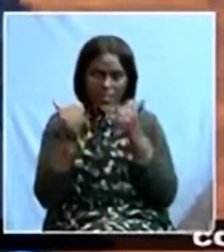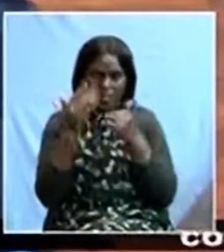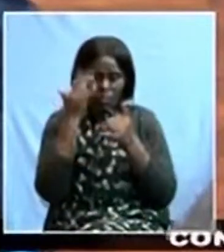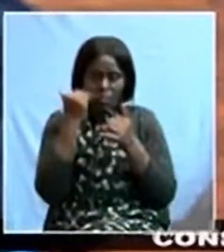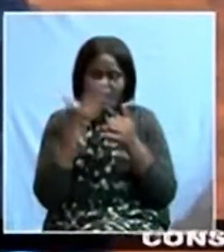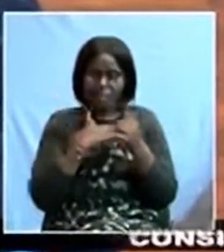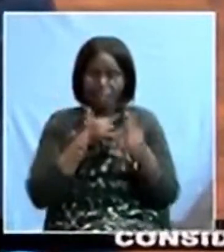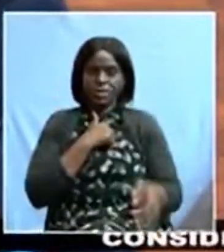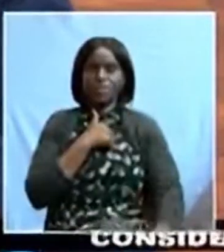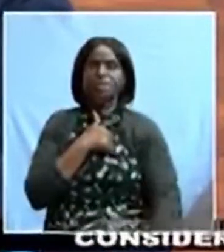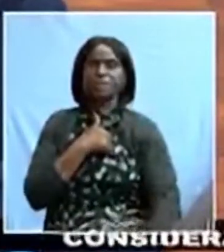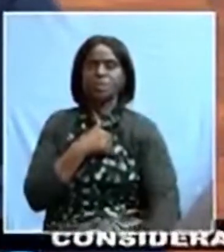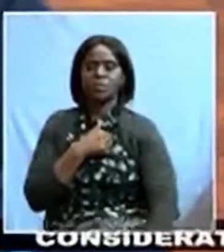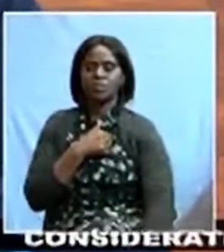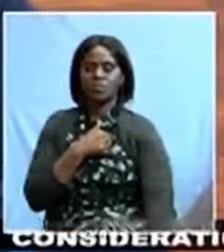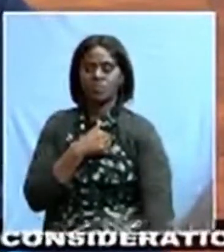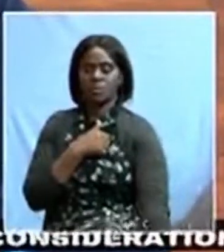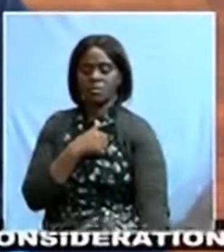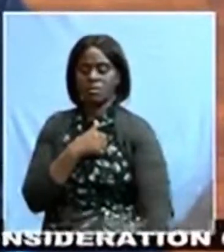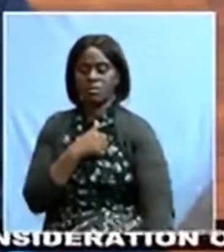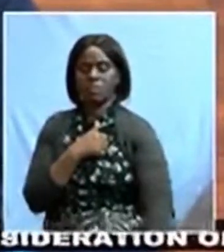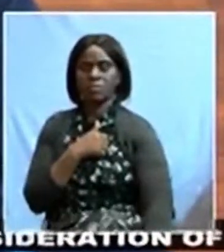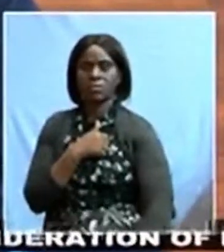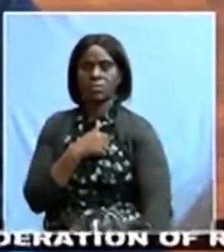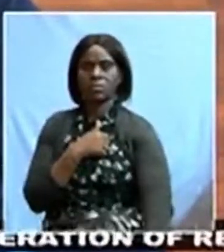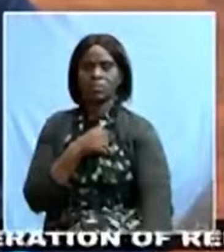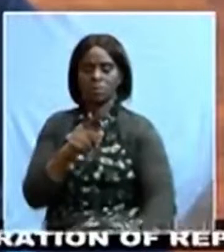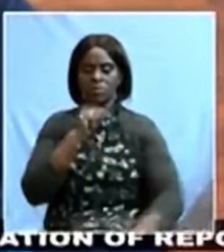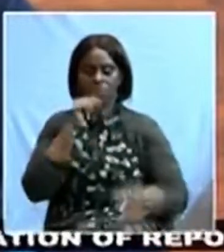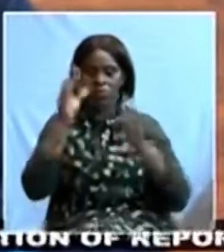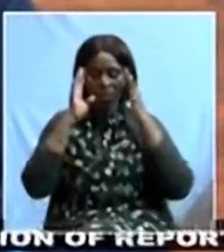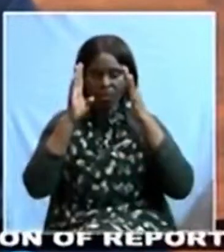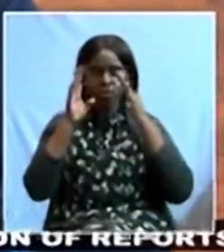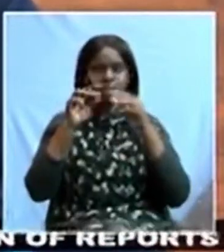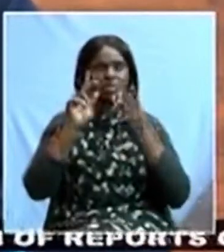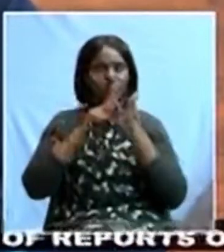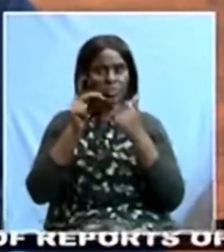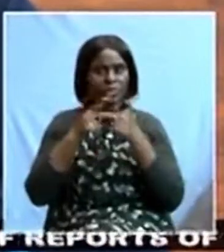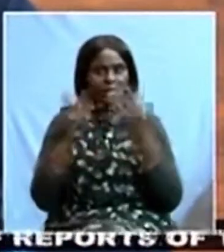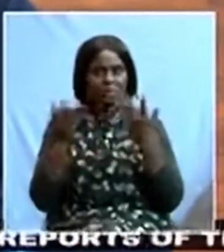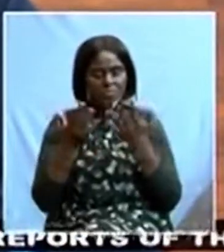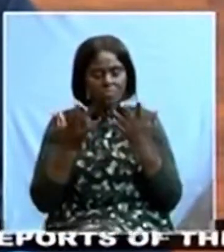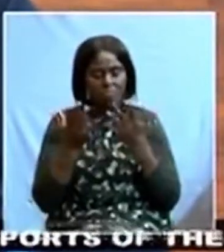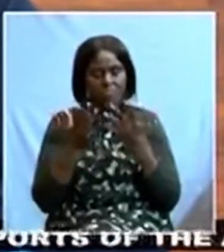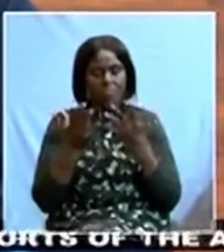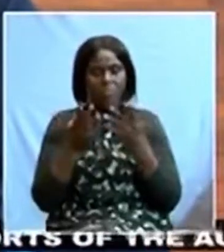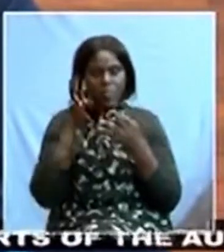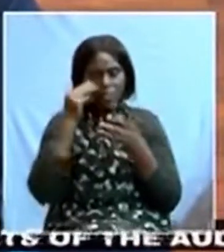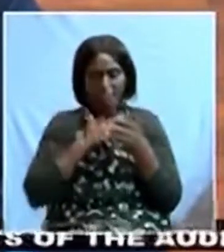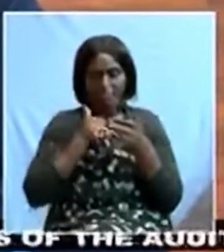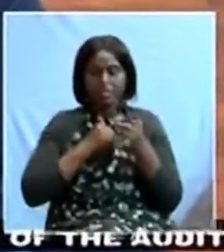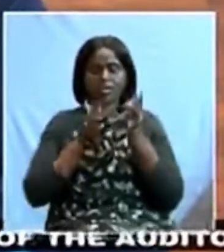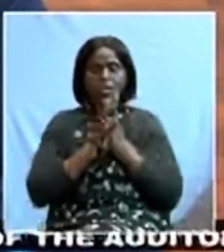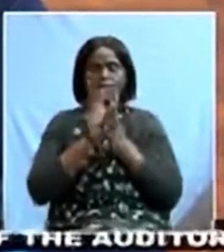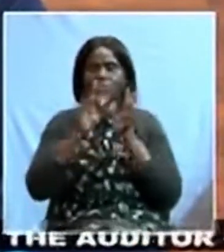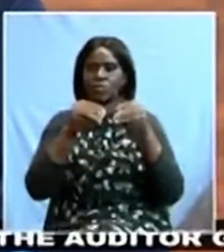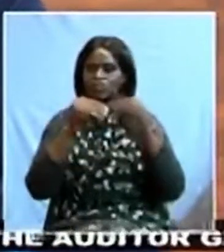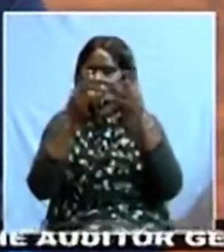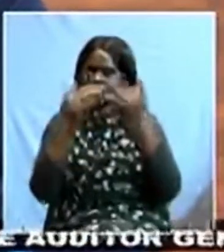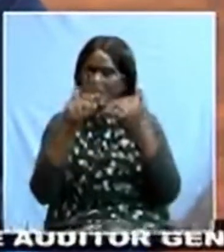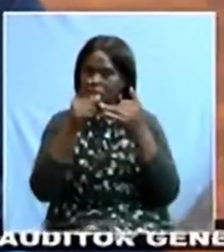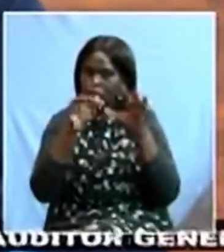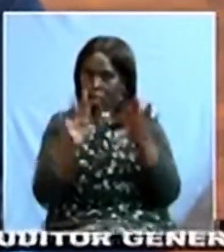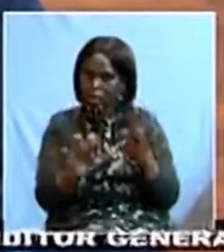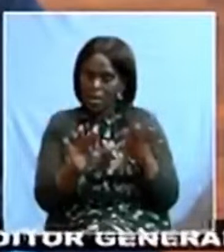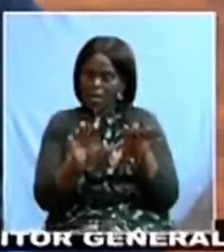I'm trying, because from your submission, one would see that you don't have the information. So that's why I'm asking, were you